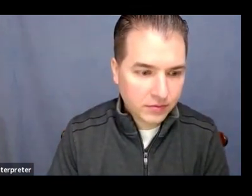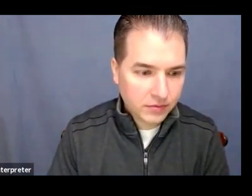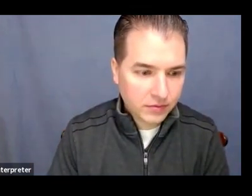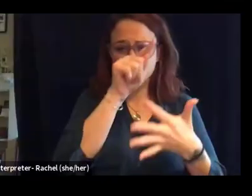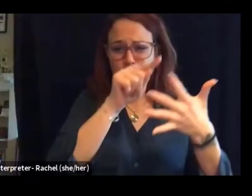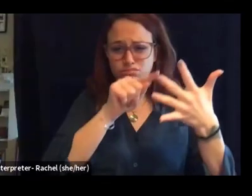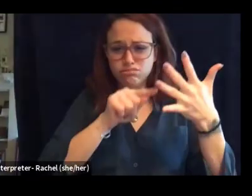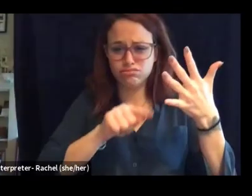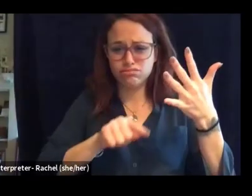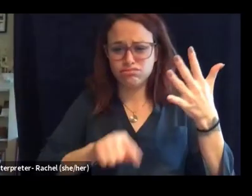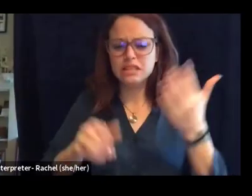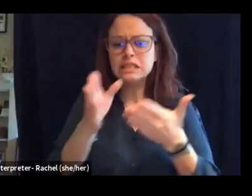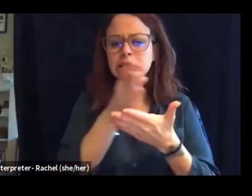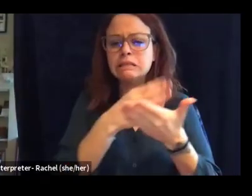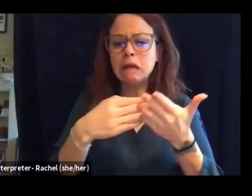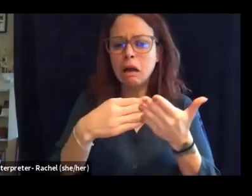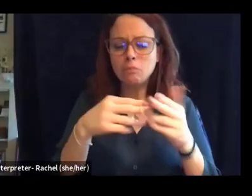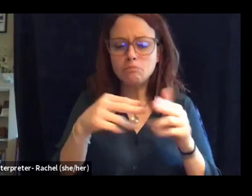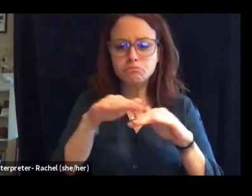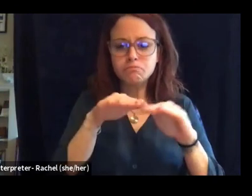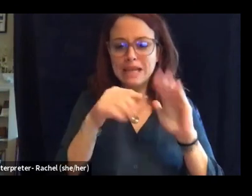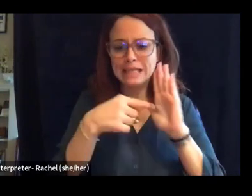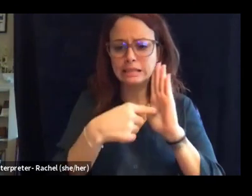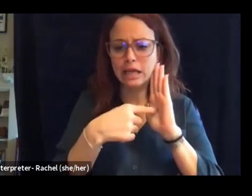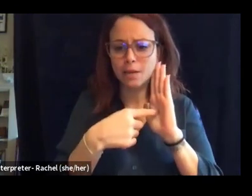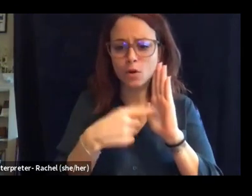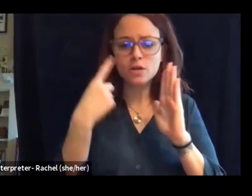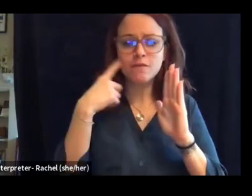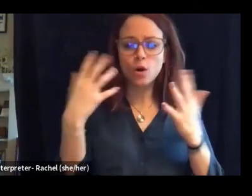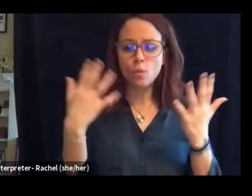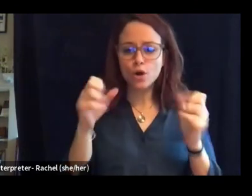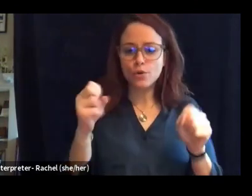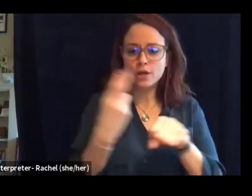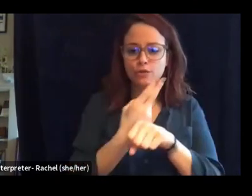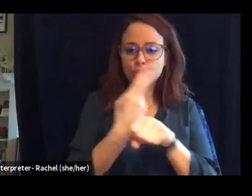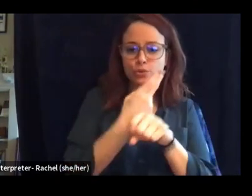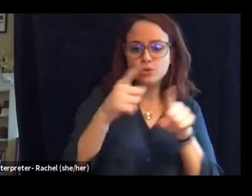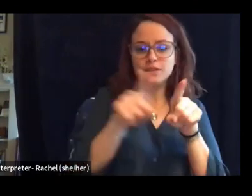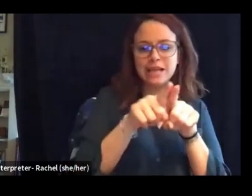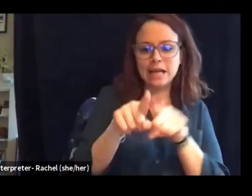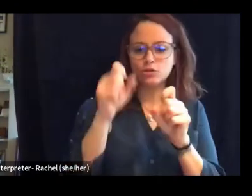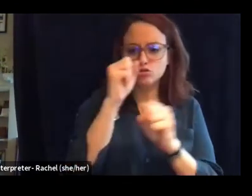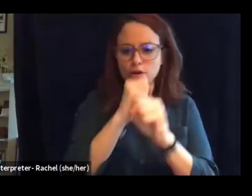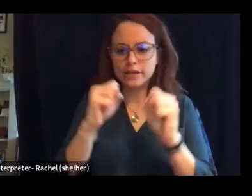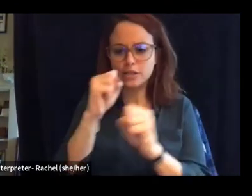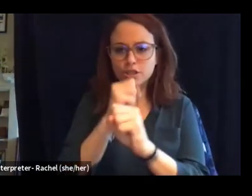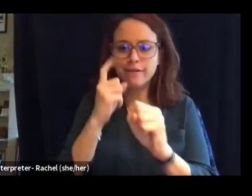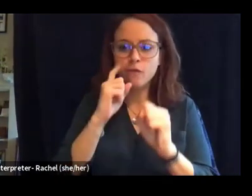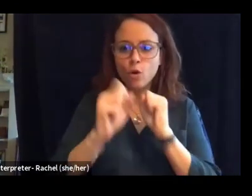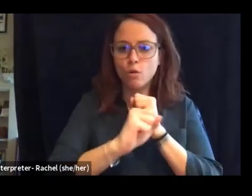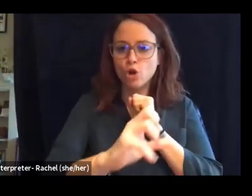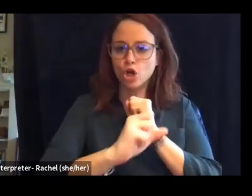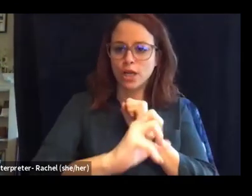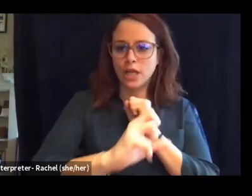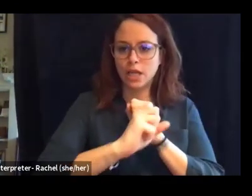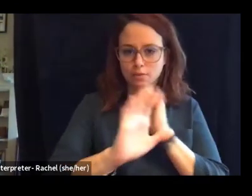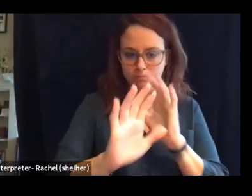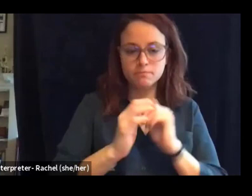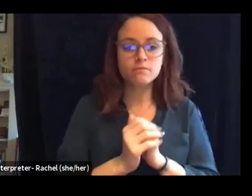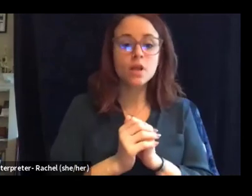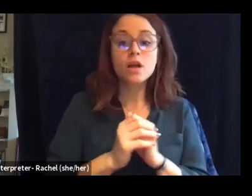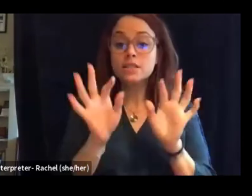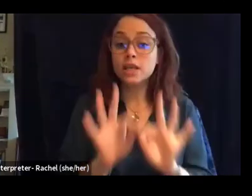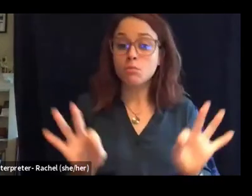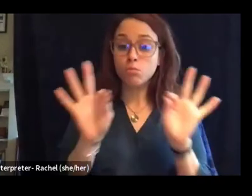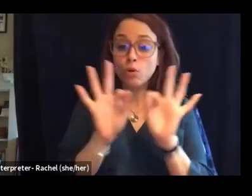know, you might use in terms of marketing tactics. And what's important to note here is